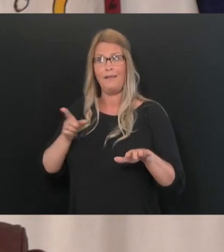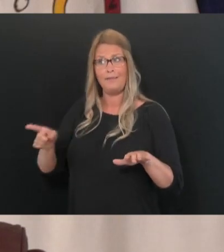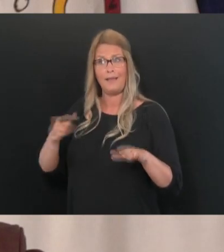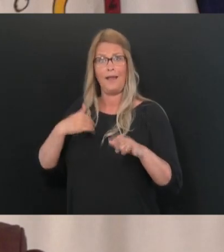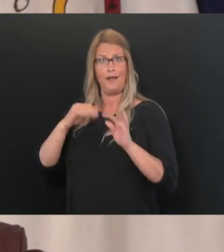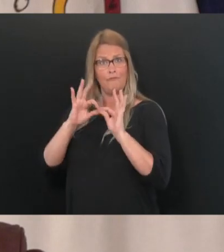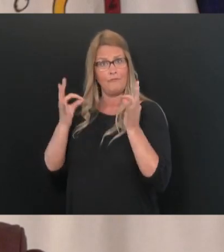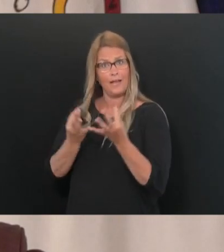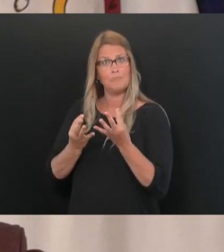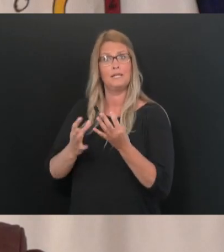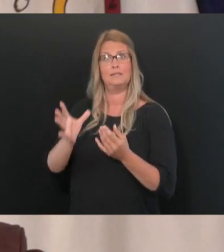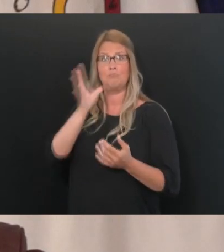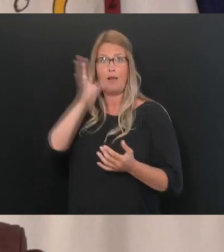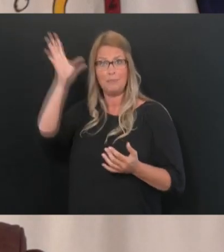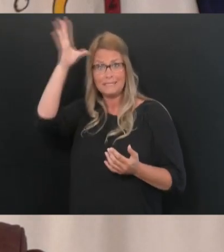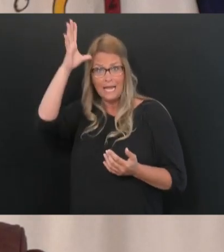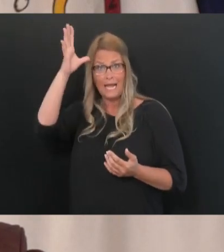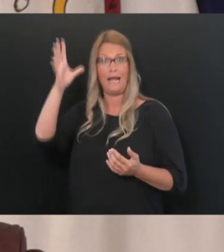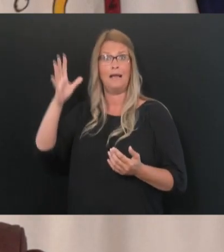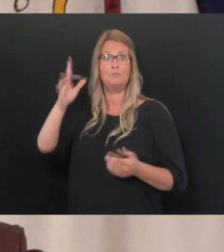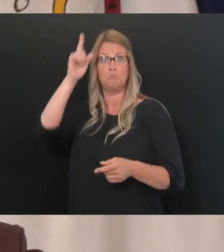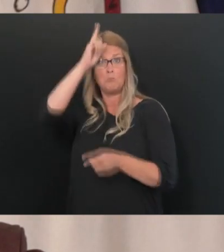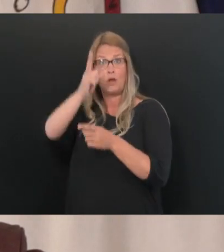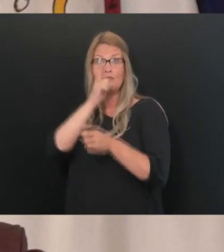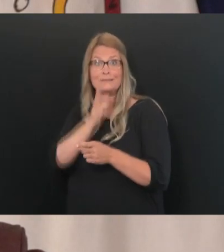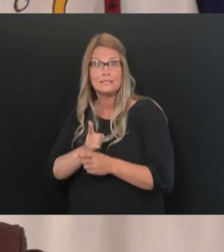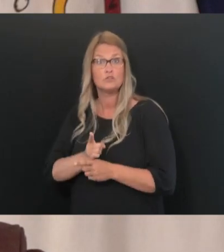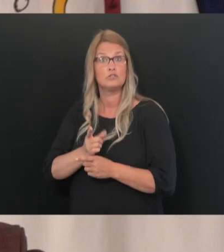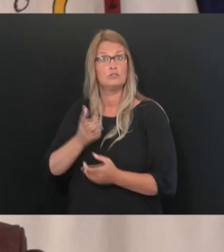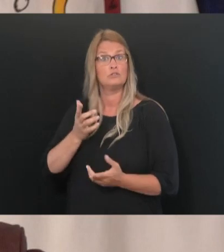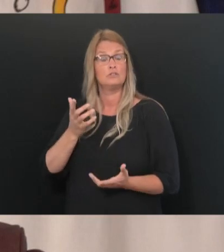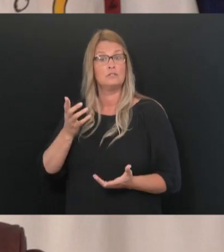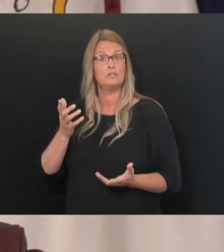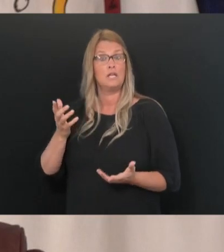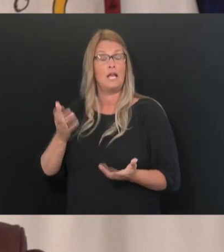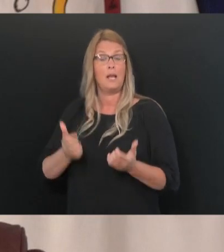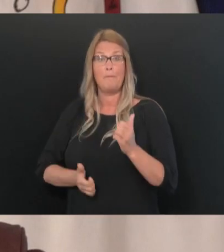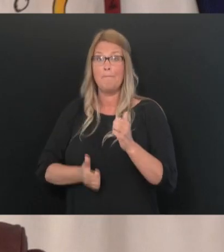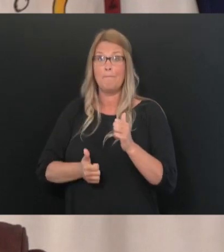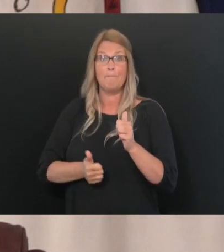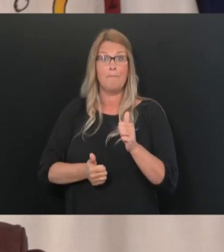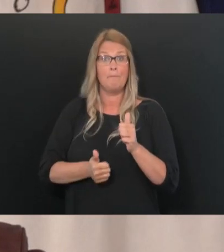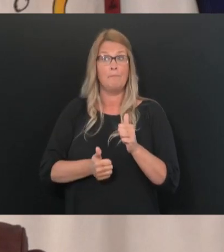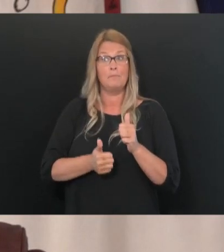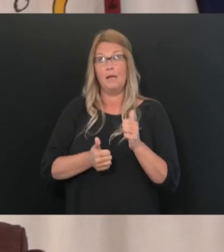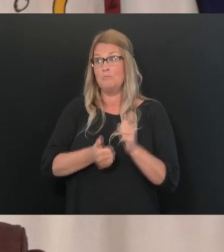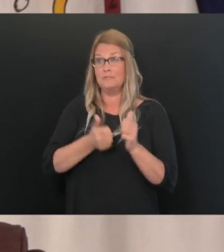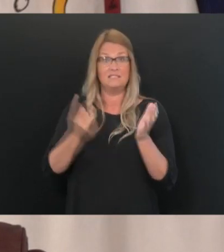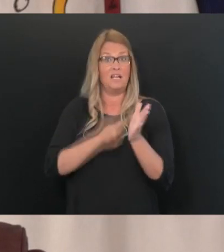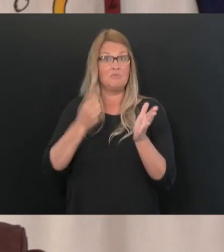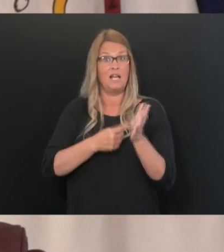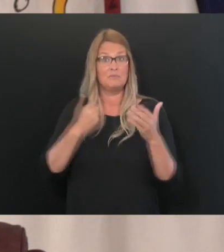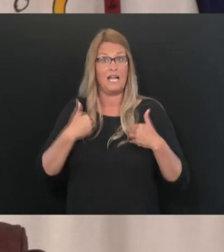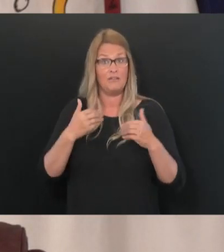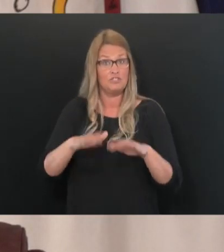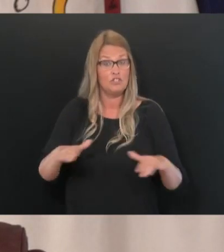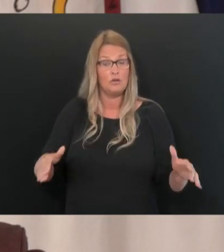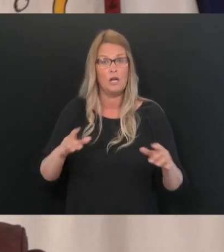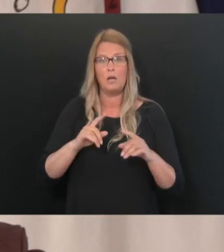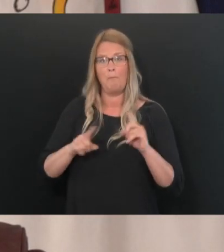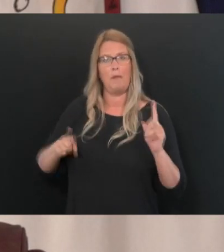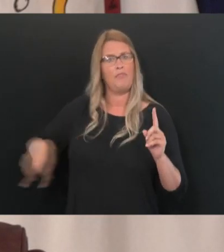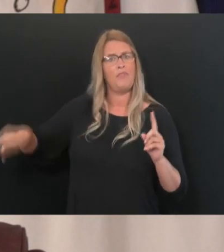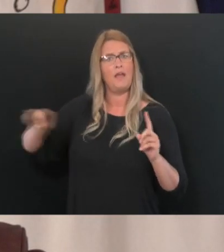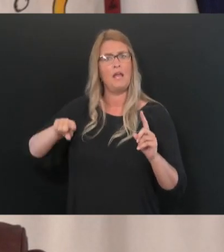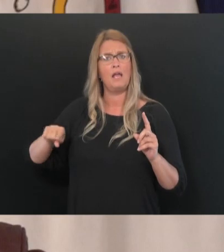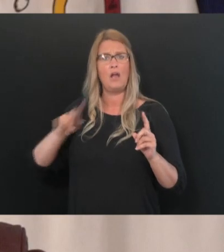sisters, and they're absolute, in most instances, not children, but they're absolute great